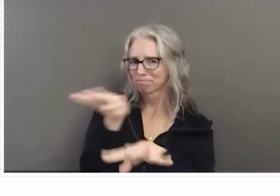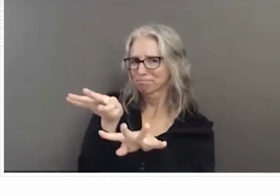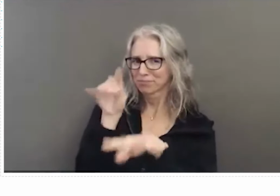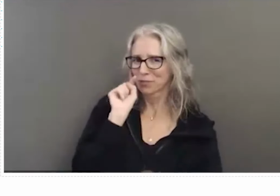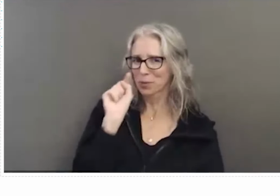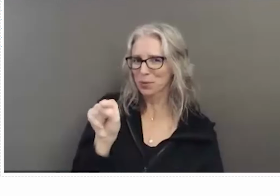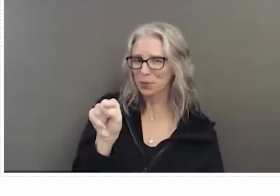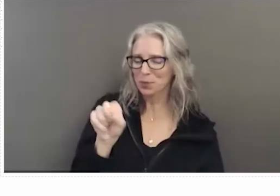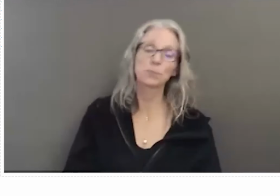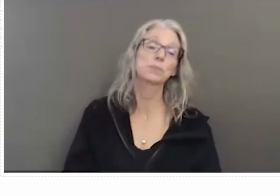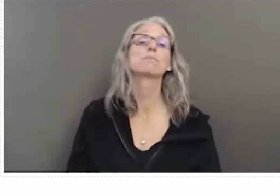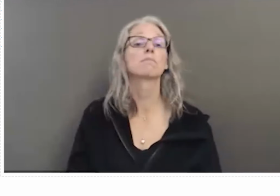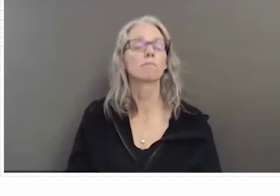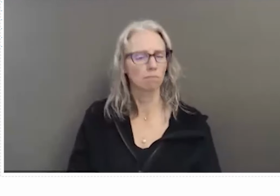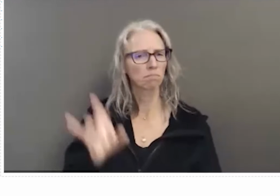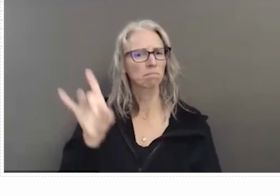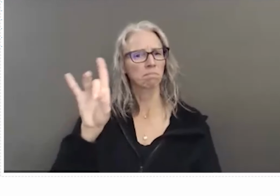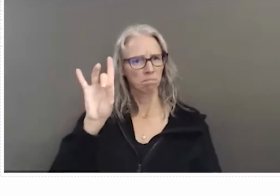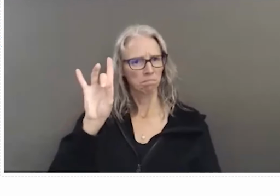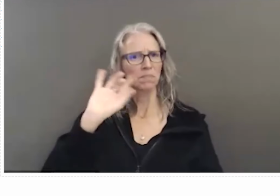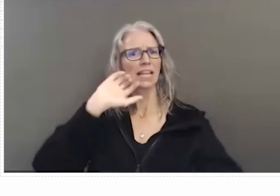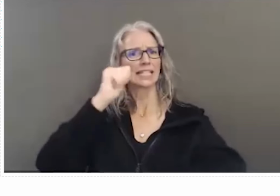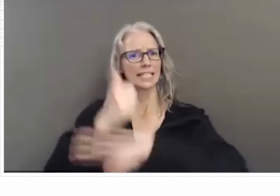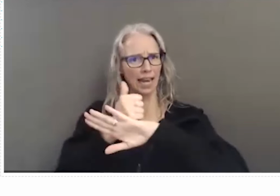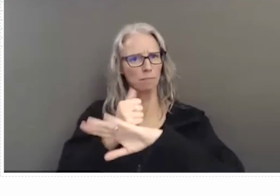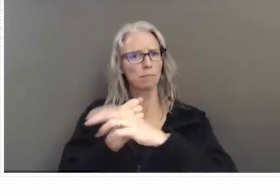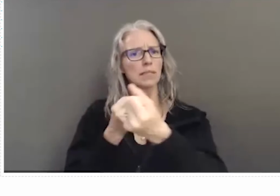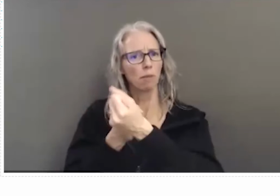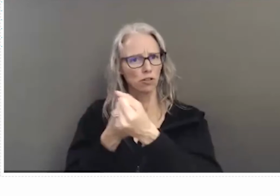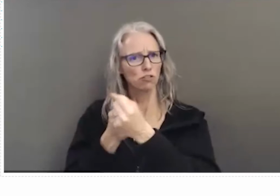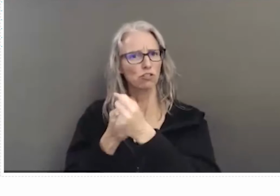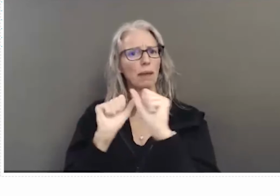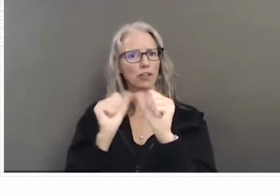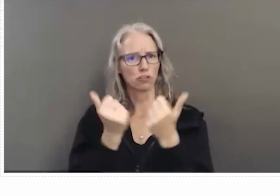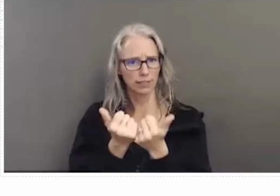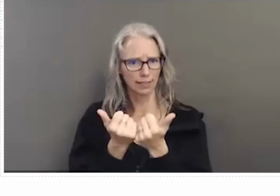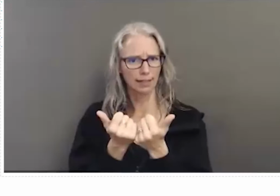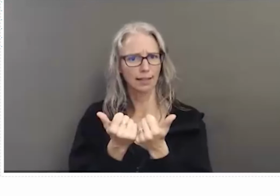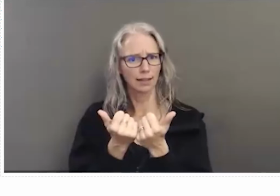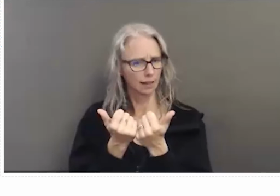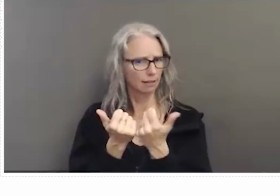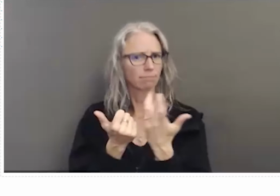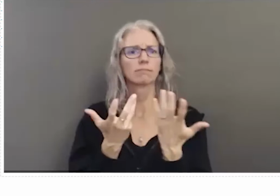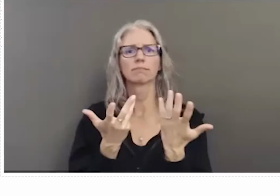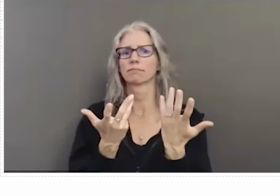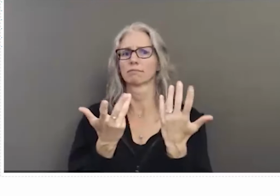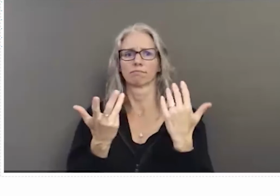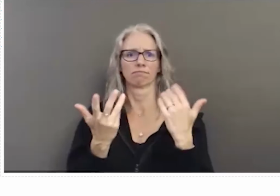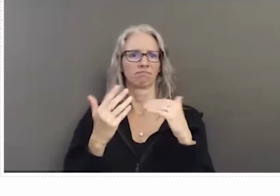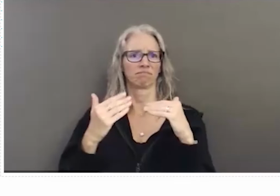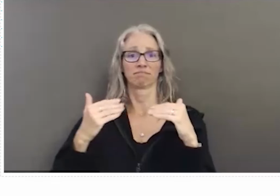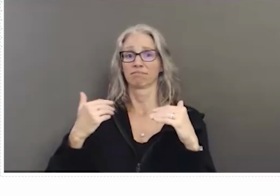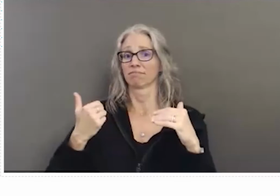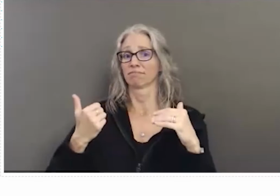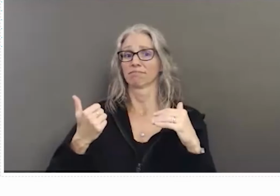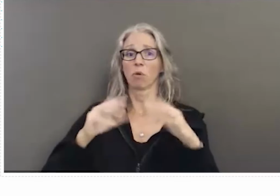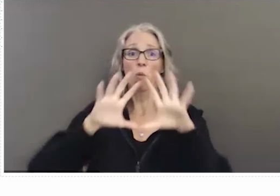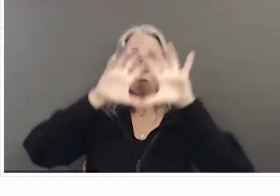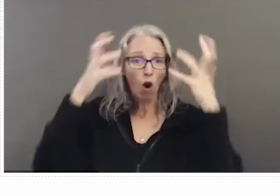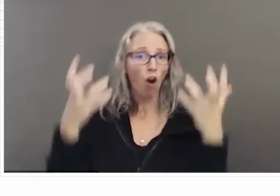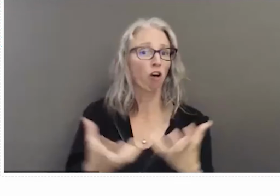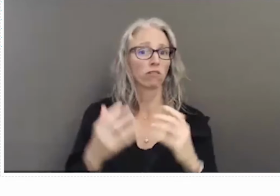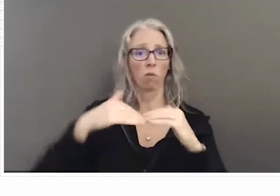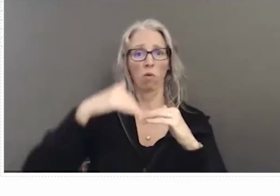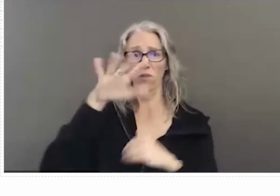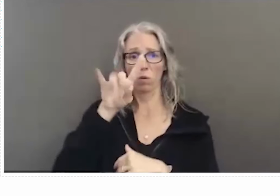you founded a sponsorship agency, works with 150 clients or more worldwide. What excites